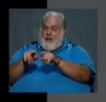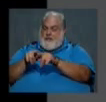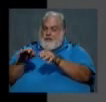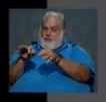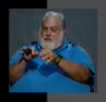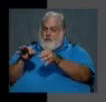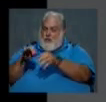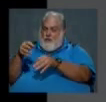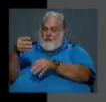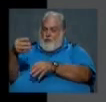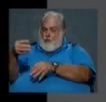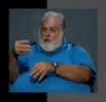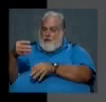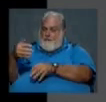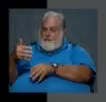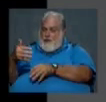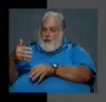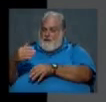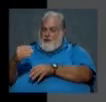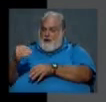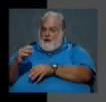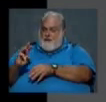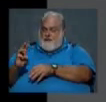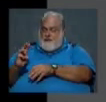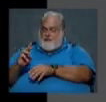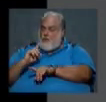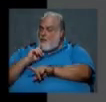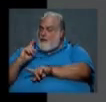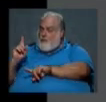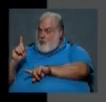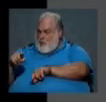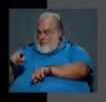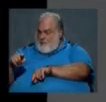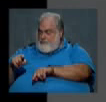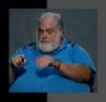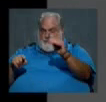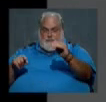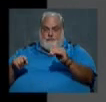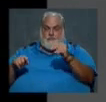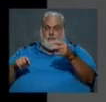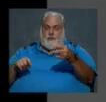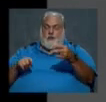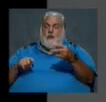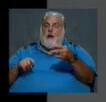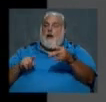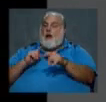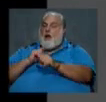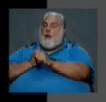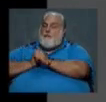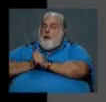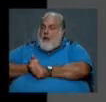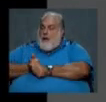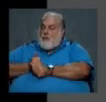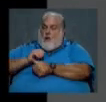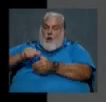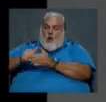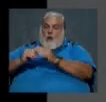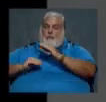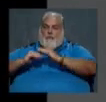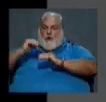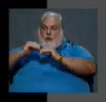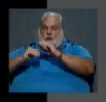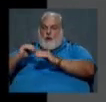in sections 4, 5, and 6 of the agenda staff report. Number 2, compliance with all applicable building